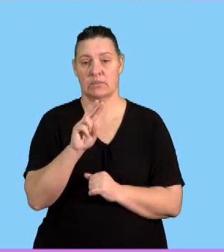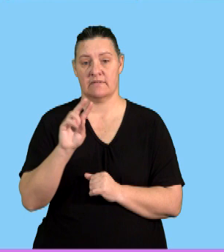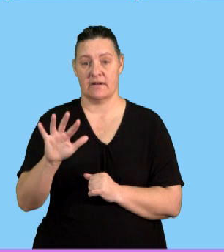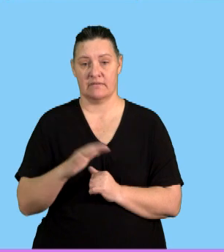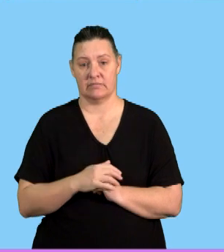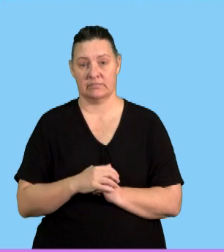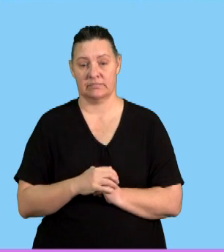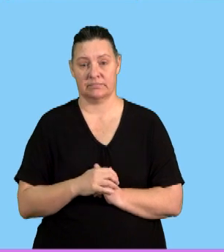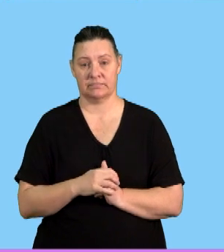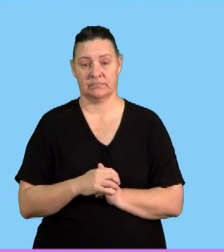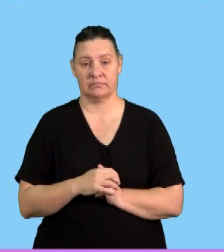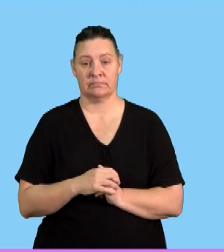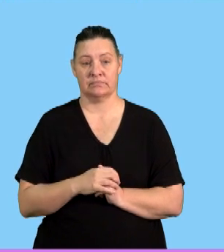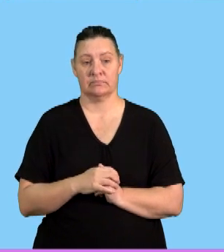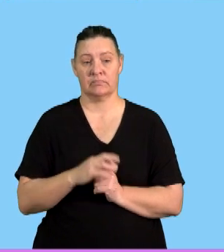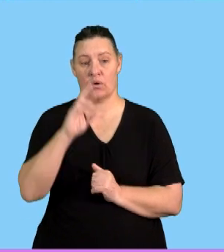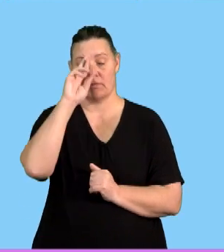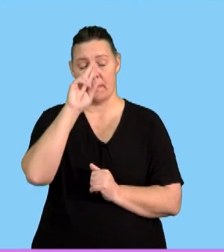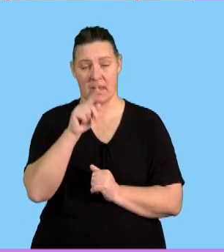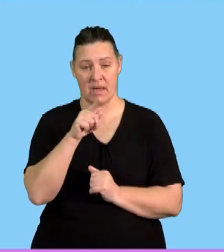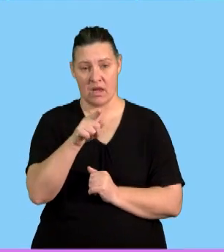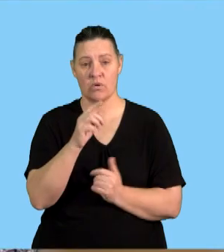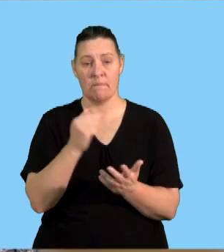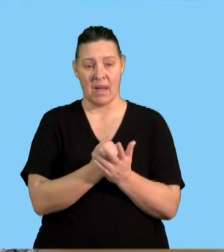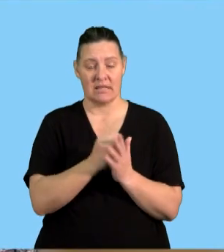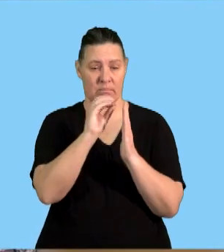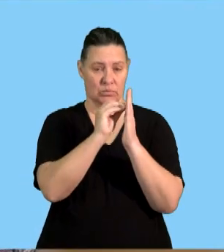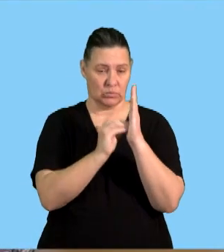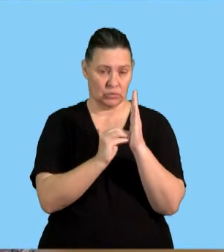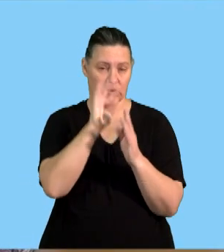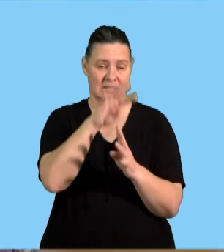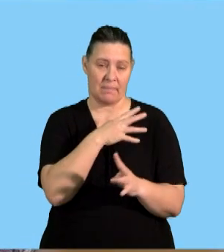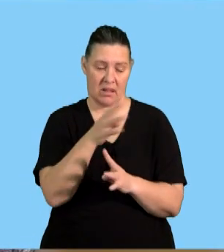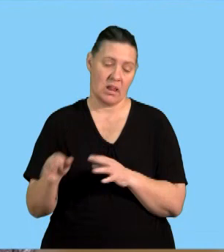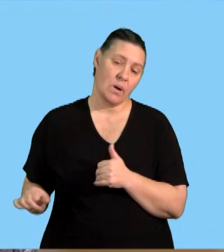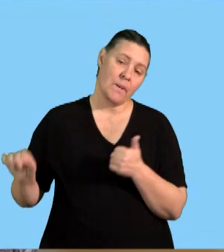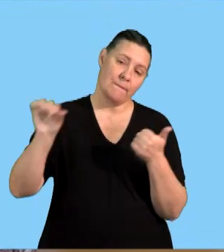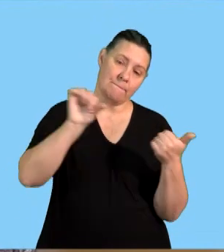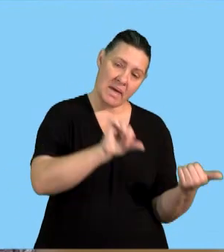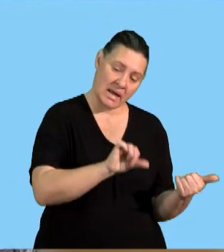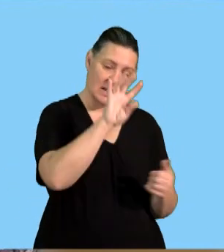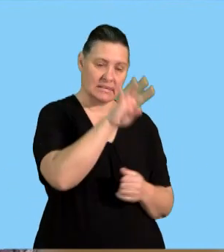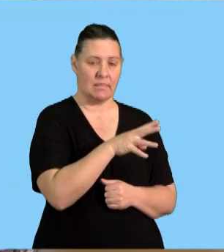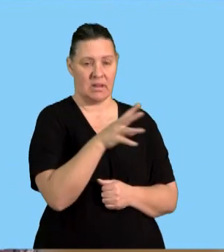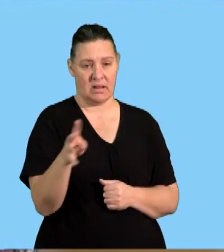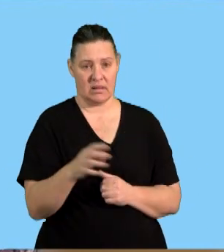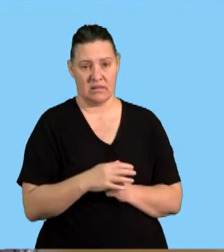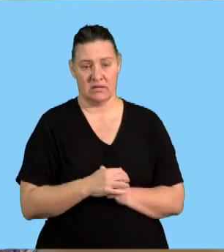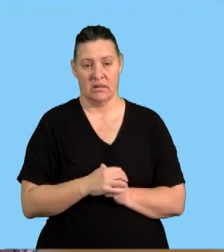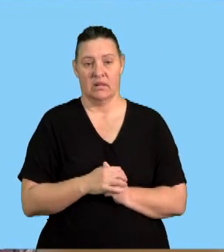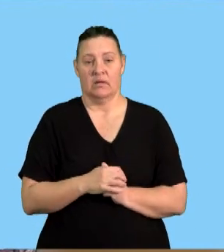6,025. Now remember, the moment you need to complete the table, go back into the table